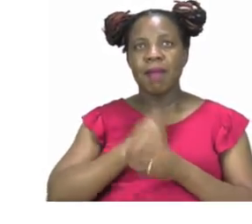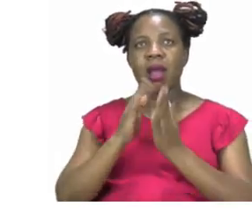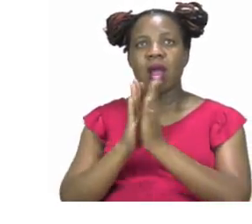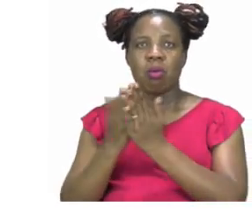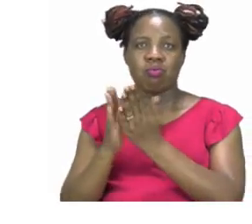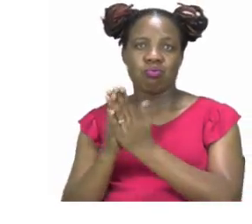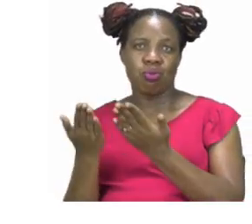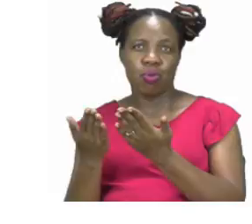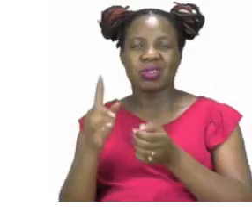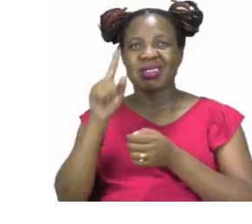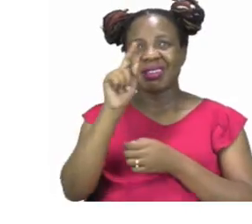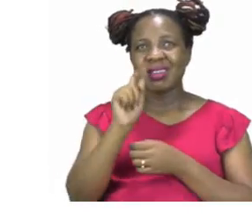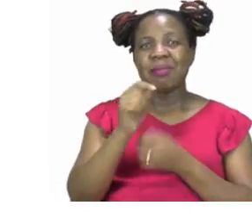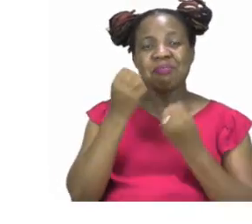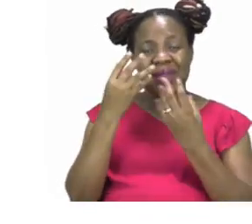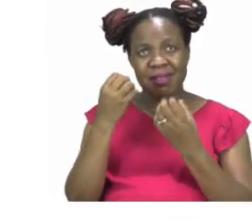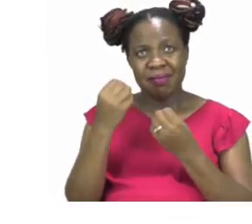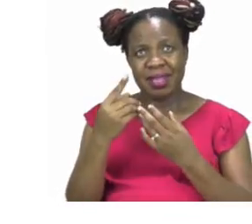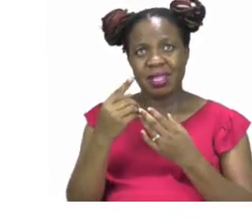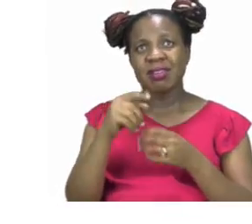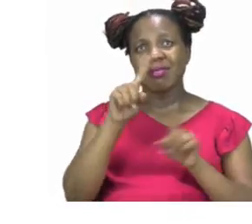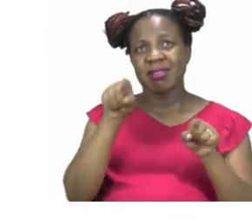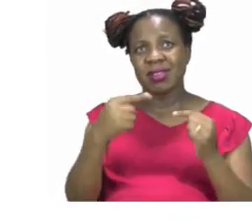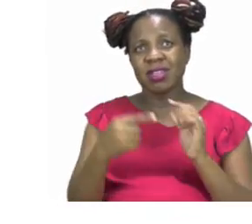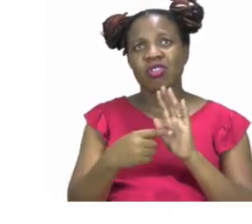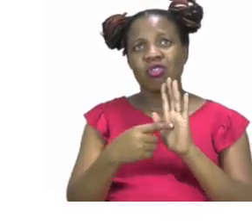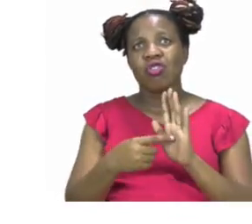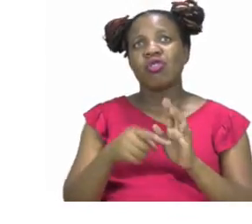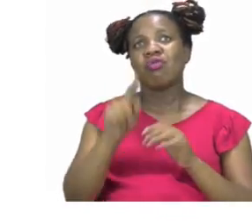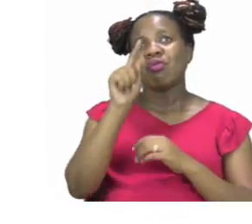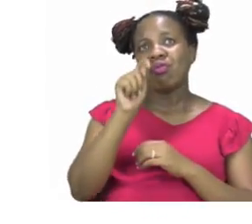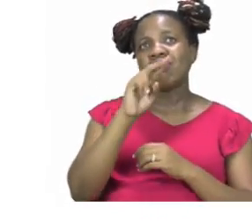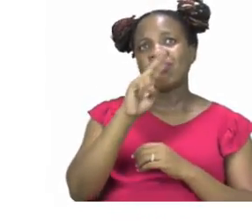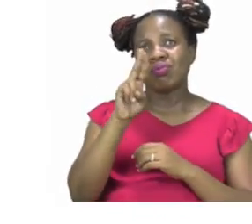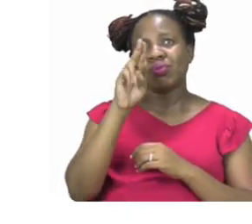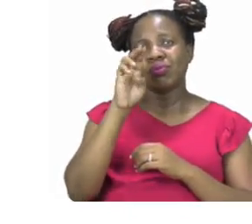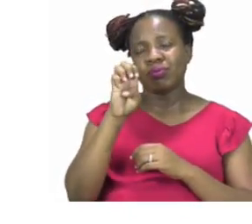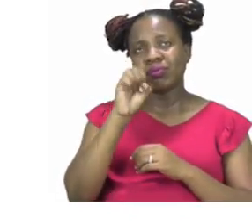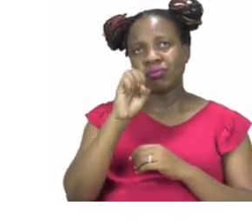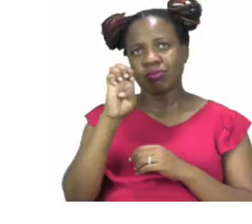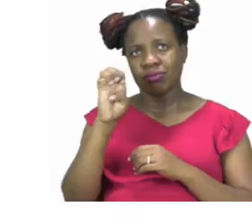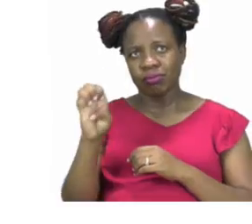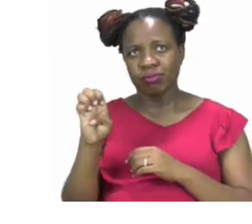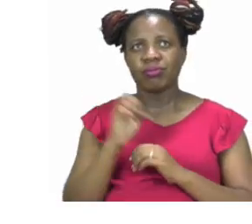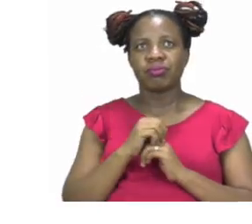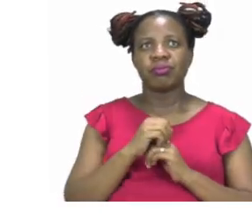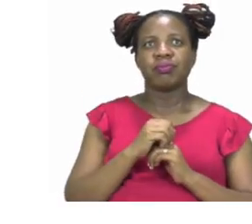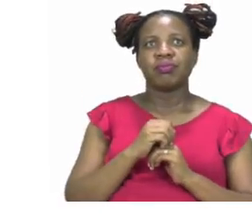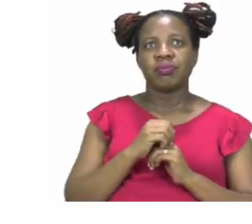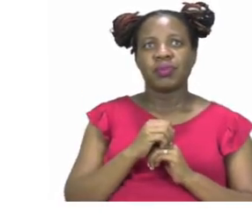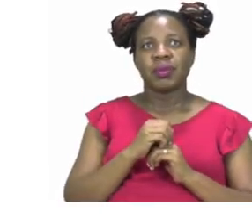verb these. All right. Now for number 1, it says you have to color the correct